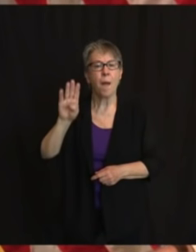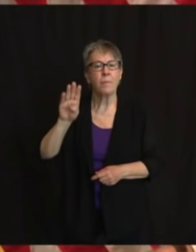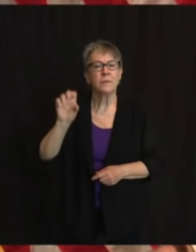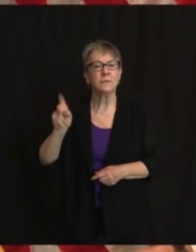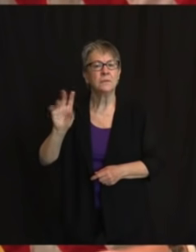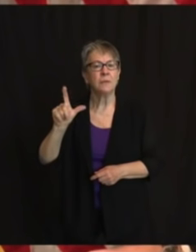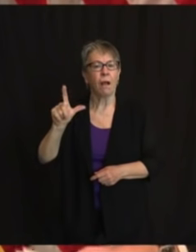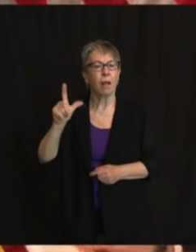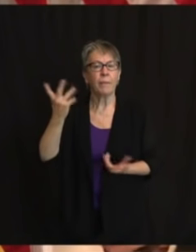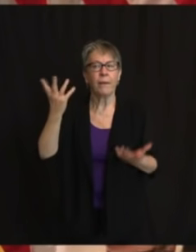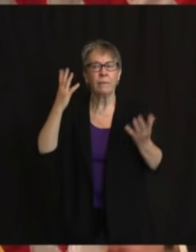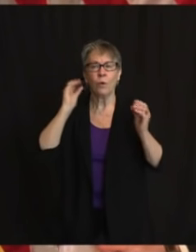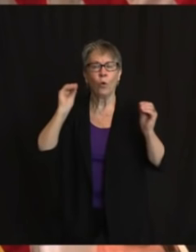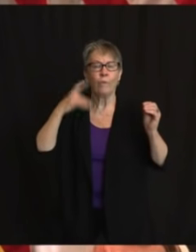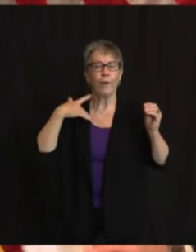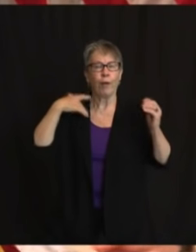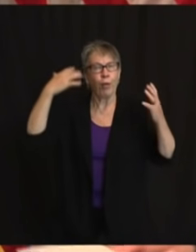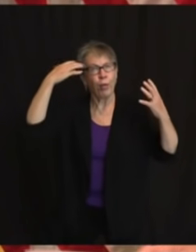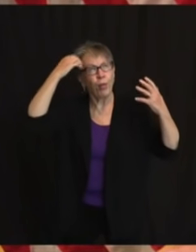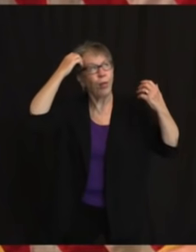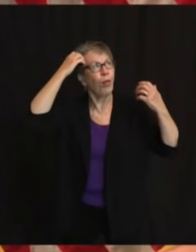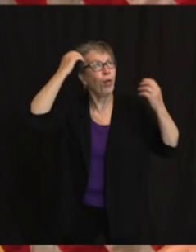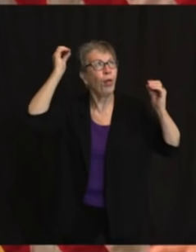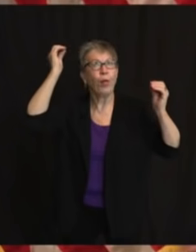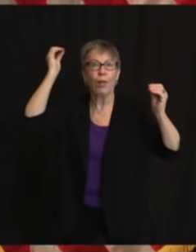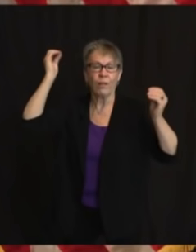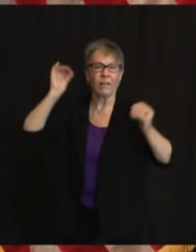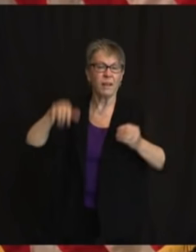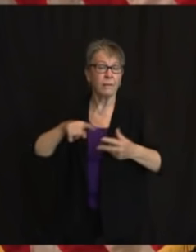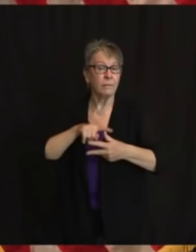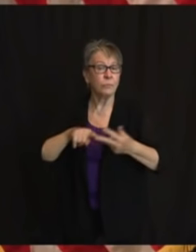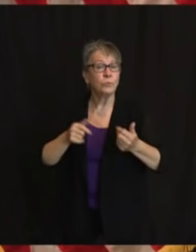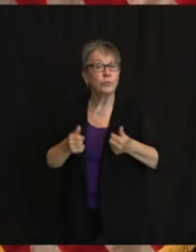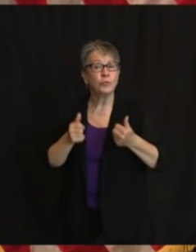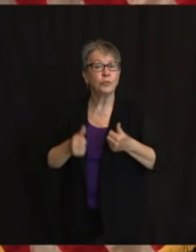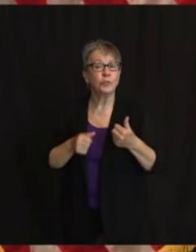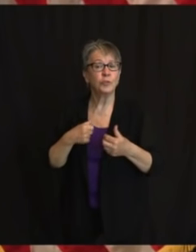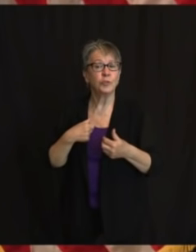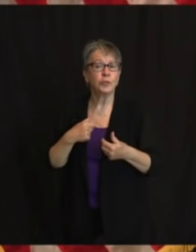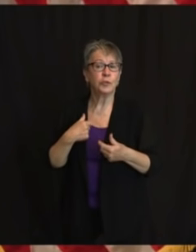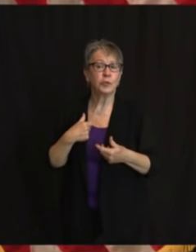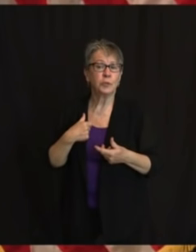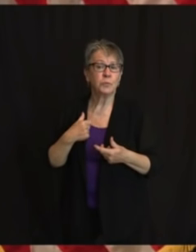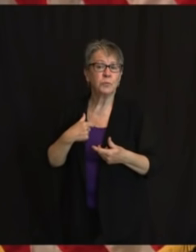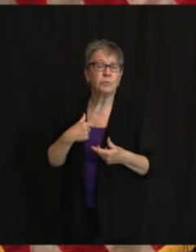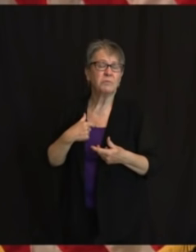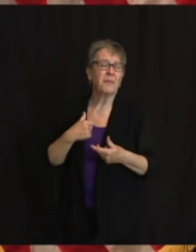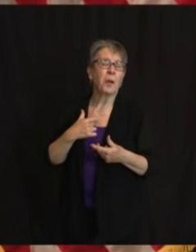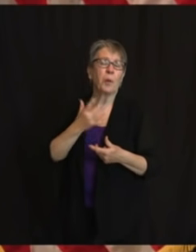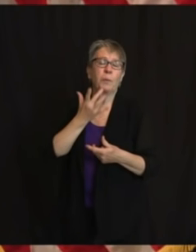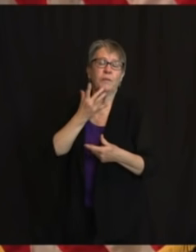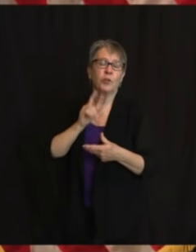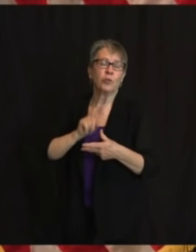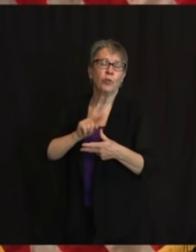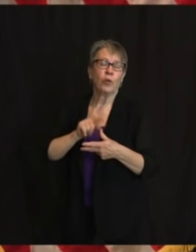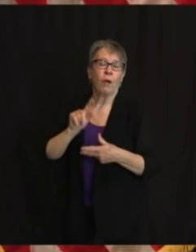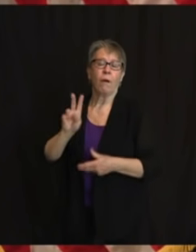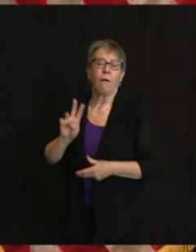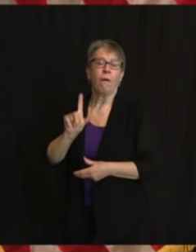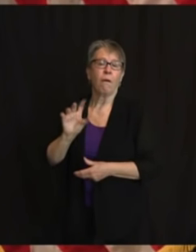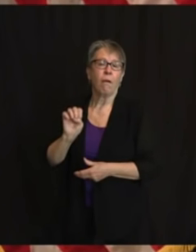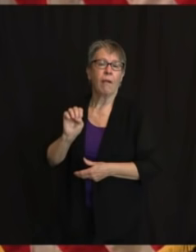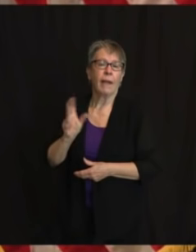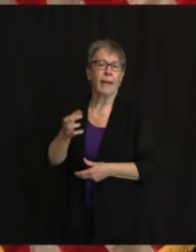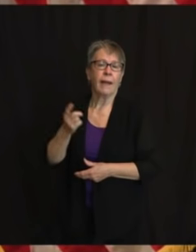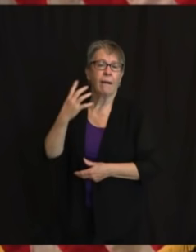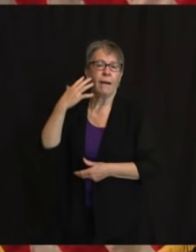but for the very small minority who are not, they need to be called out. That's why we're doing it. So hats